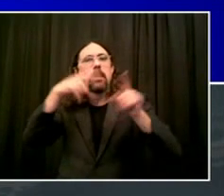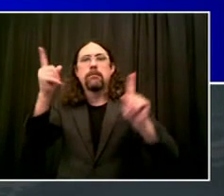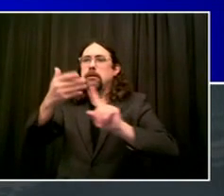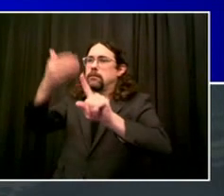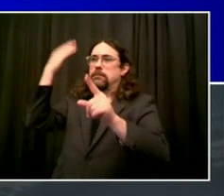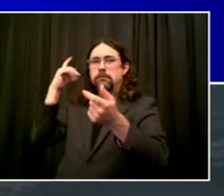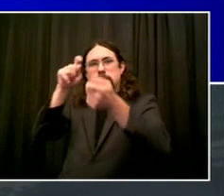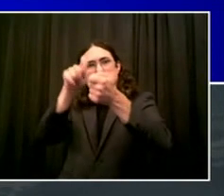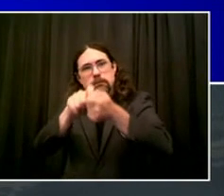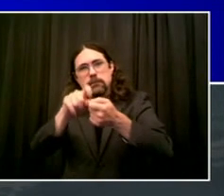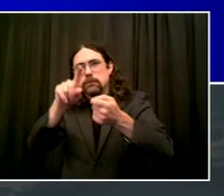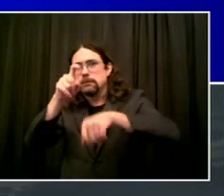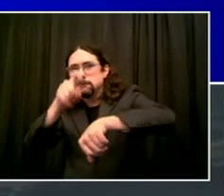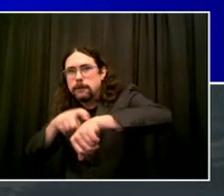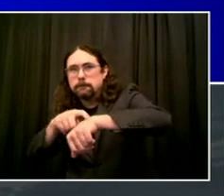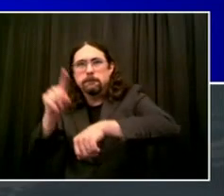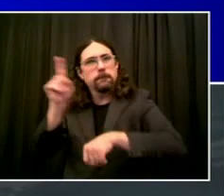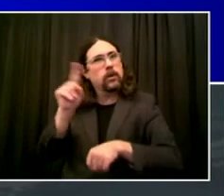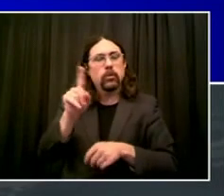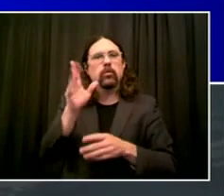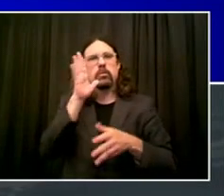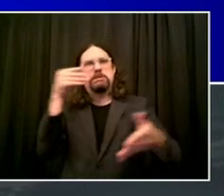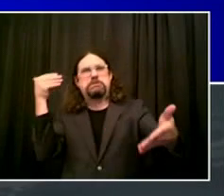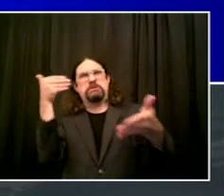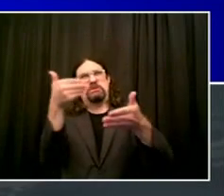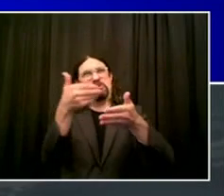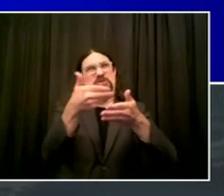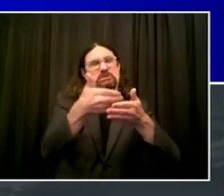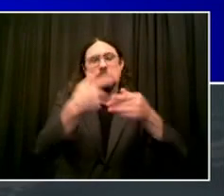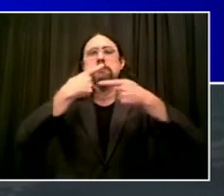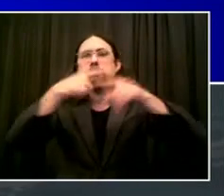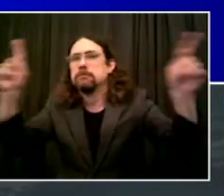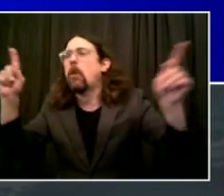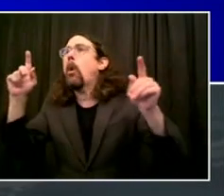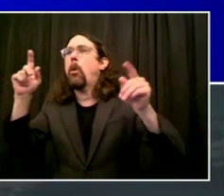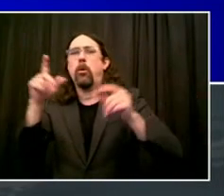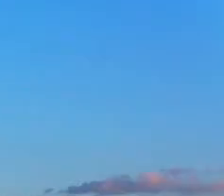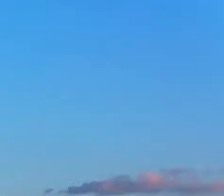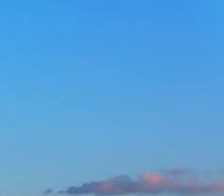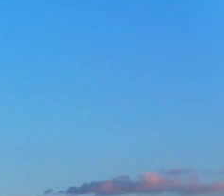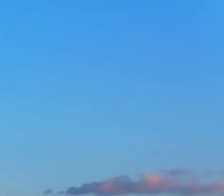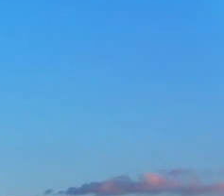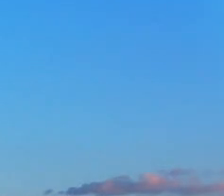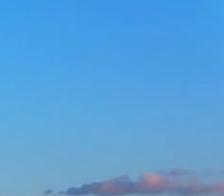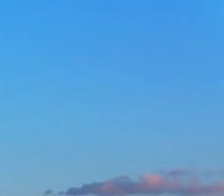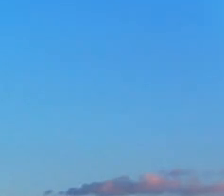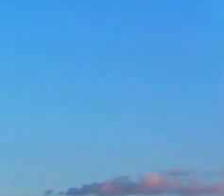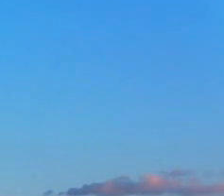experience it, feel good about it, and then it'll all be pulled together on Saturday, July 4th.